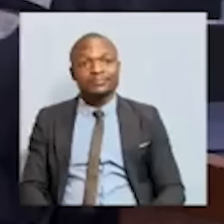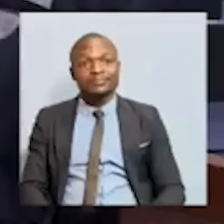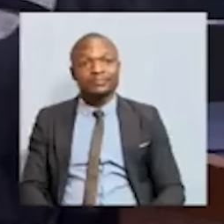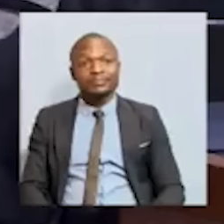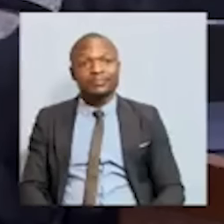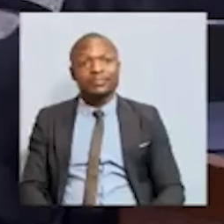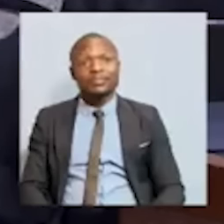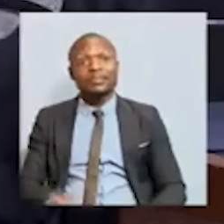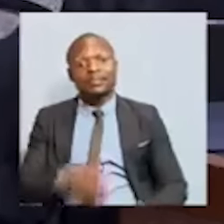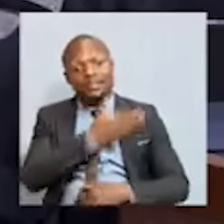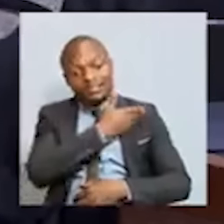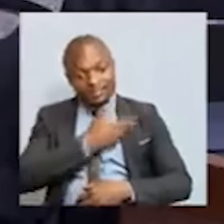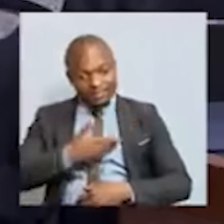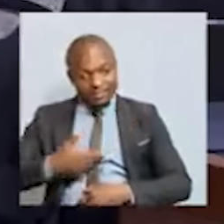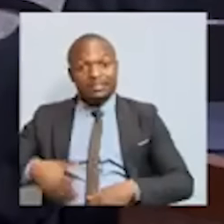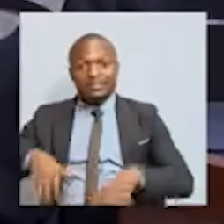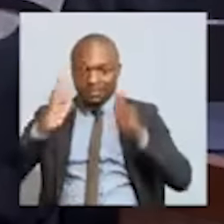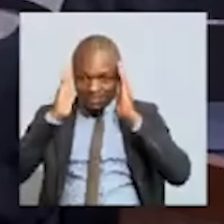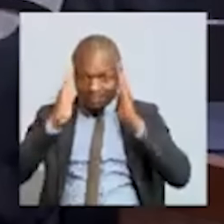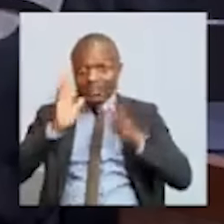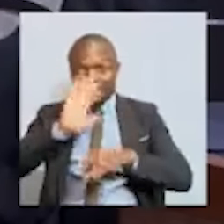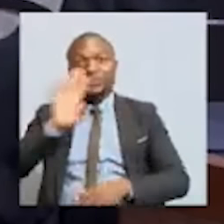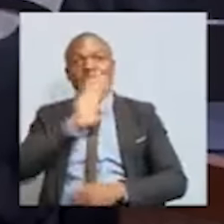having seriously reflected on my conduct,